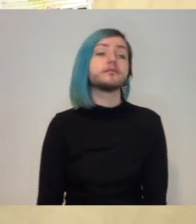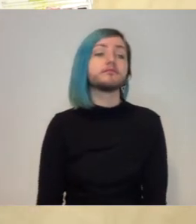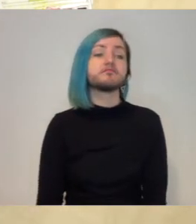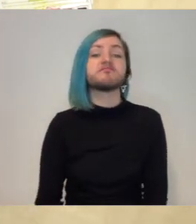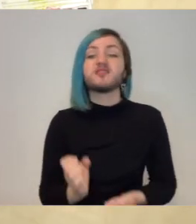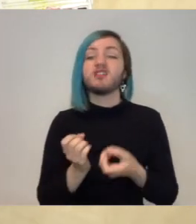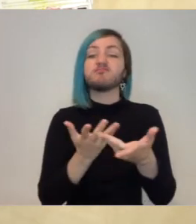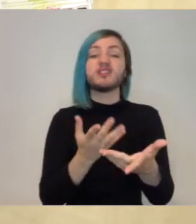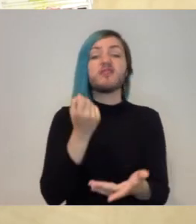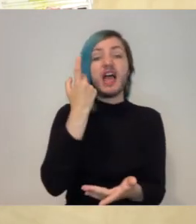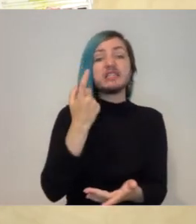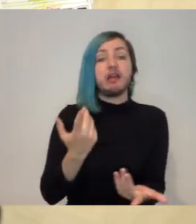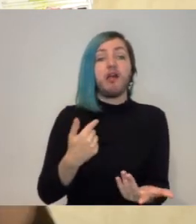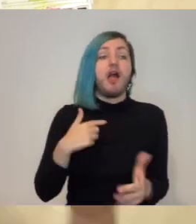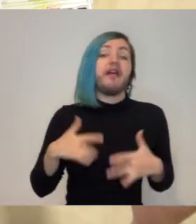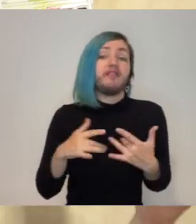Gets the idea across for me.